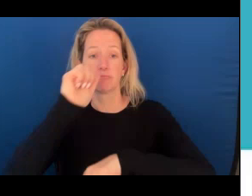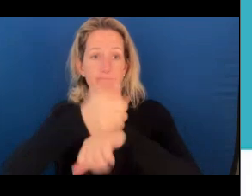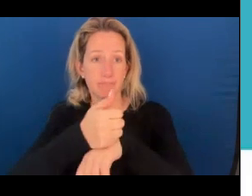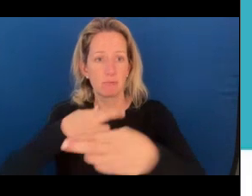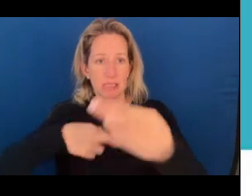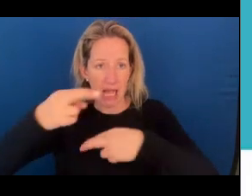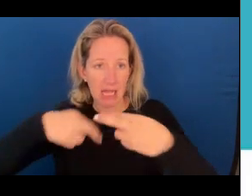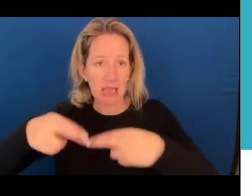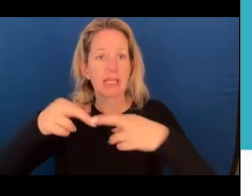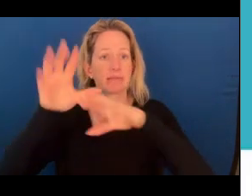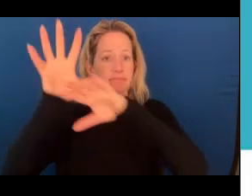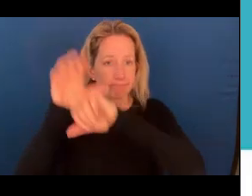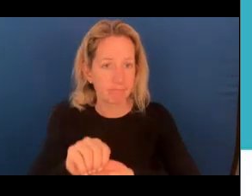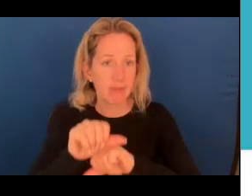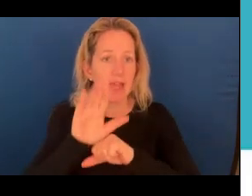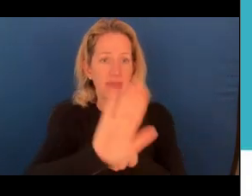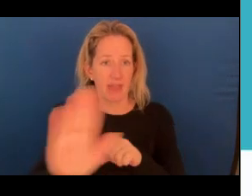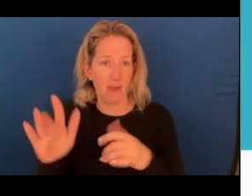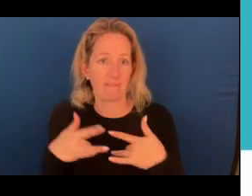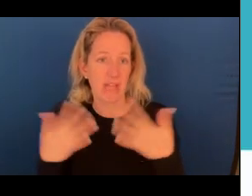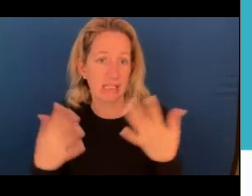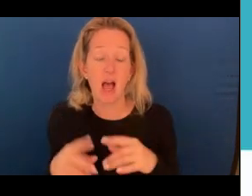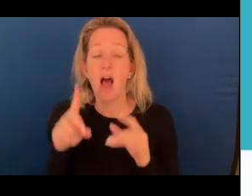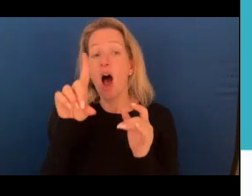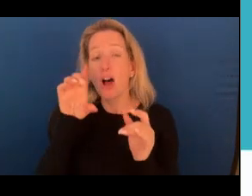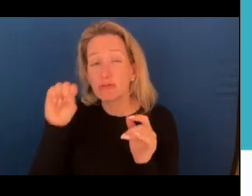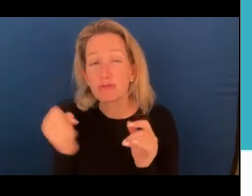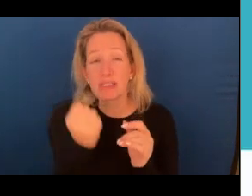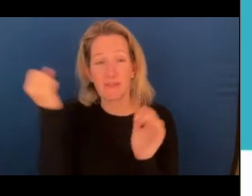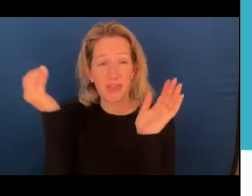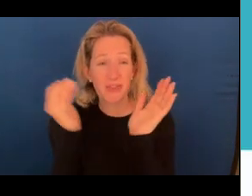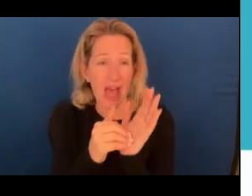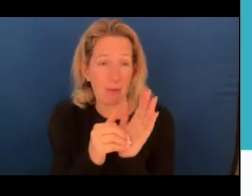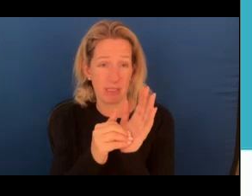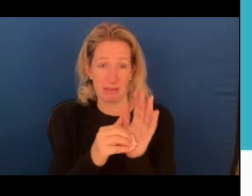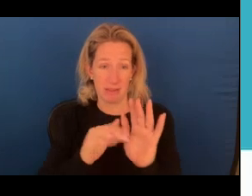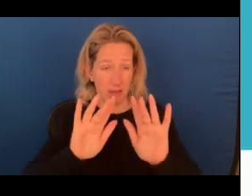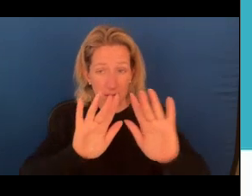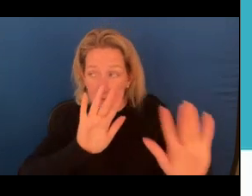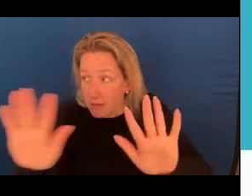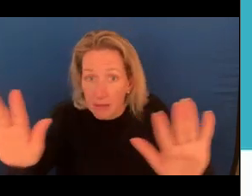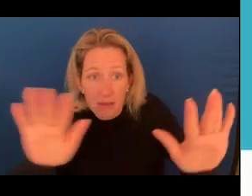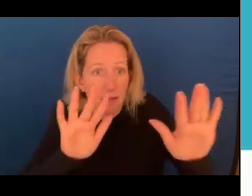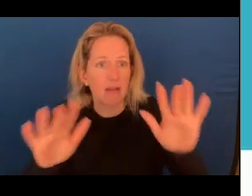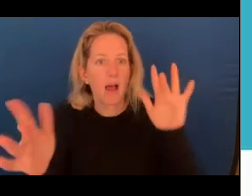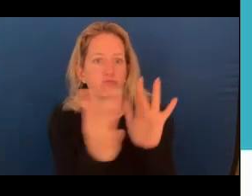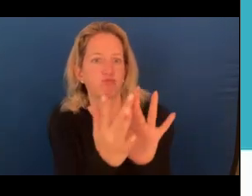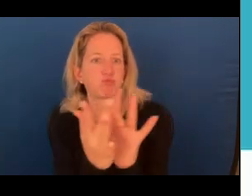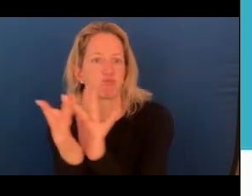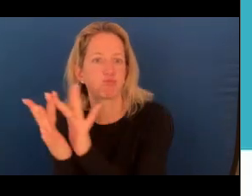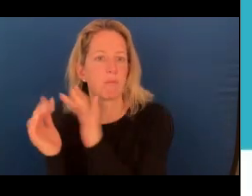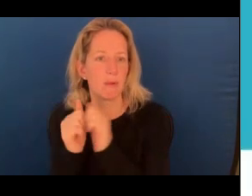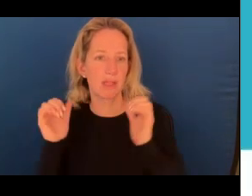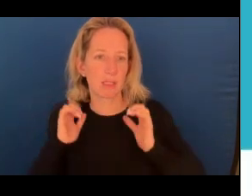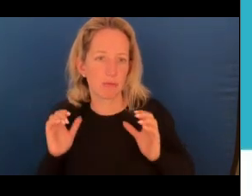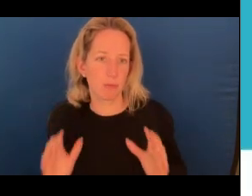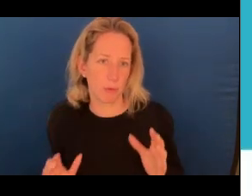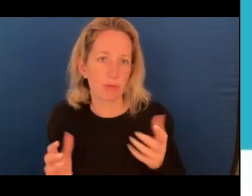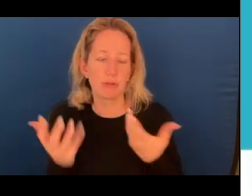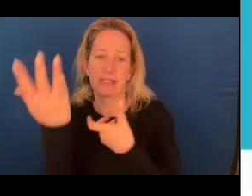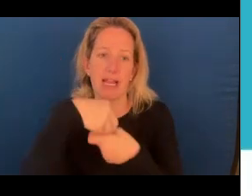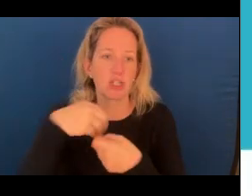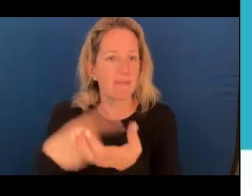events, and literally hundreds of thousands of touch points with consumers and engages in those conversations like,